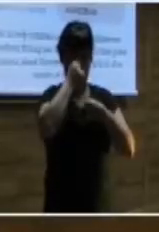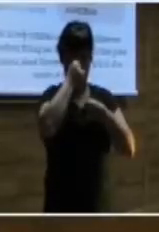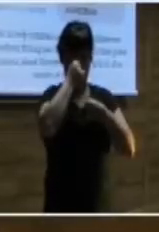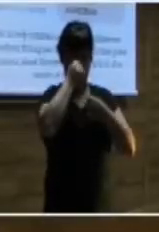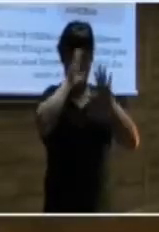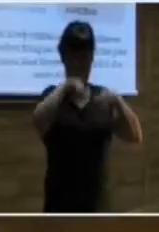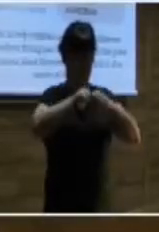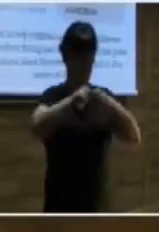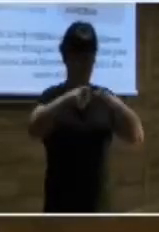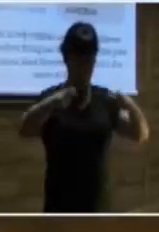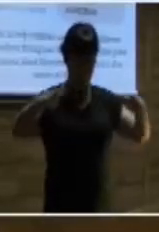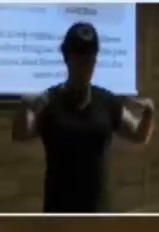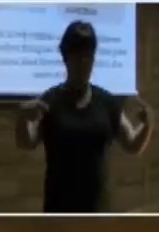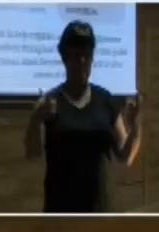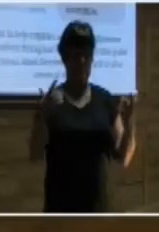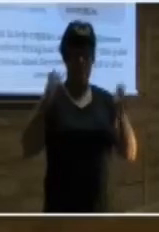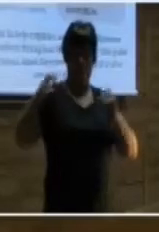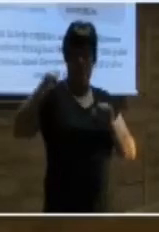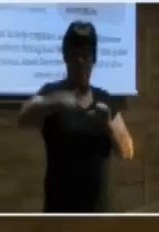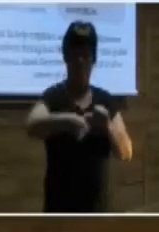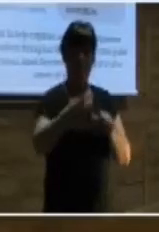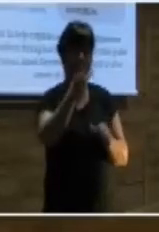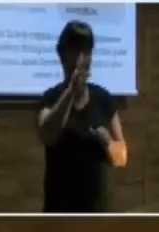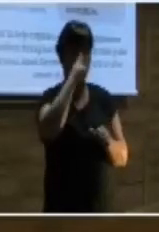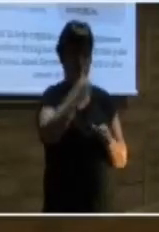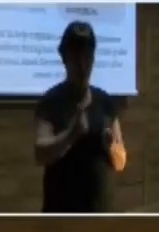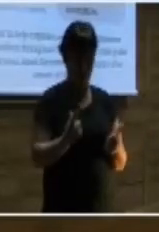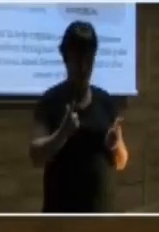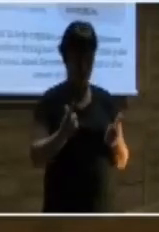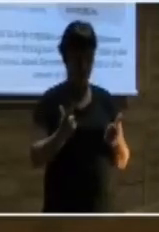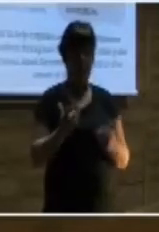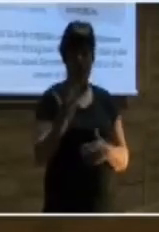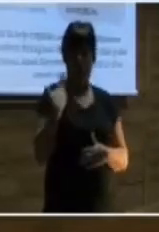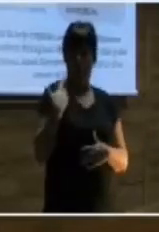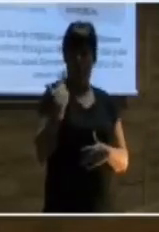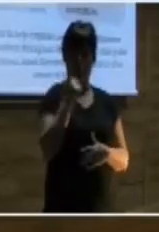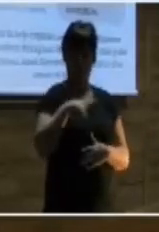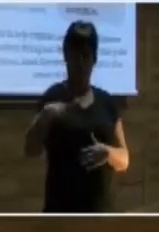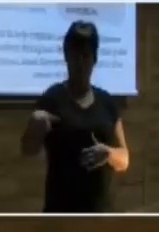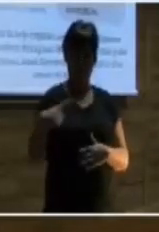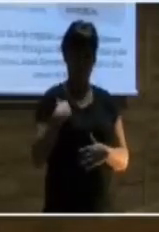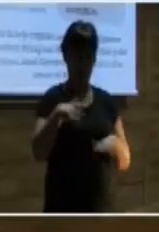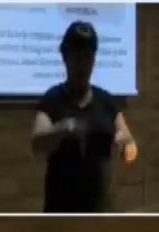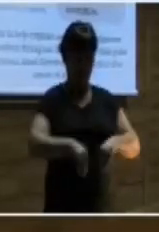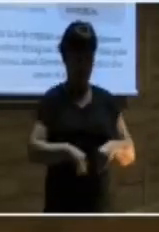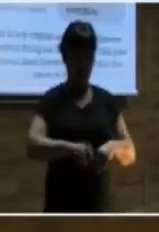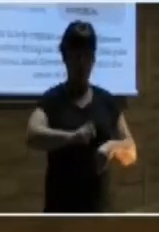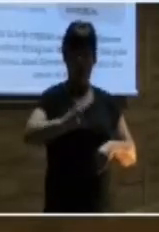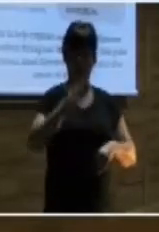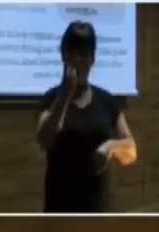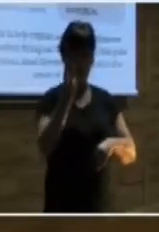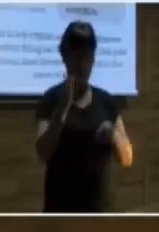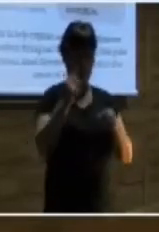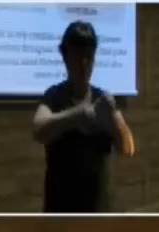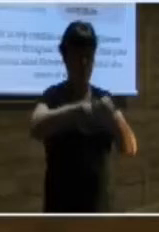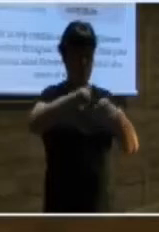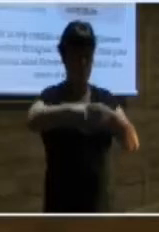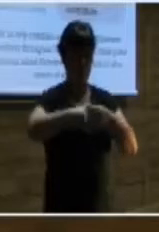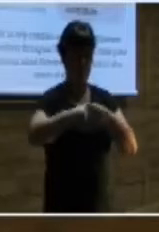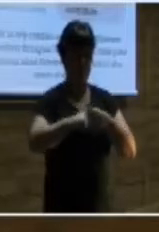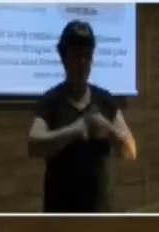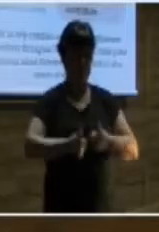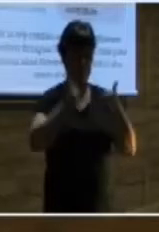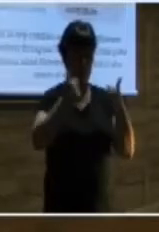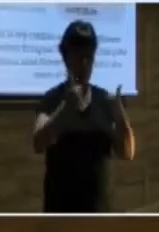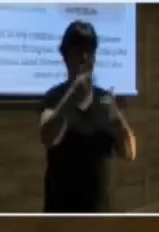And only a few months ago we accepted 2 members, one from Cayman Islands and the other from Ghana. So that